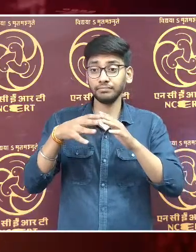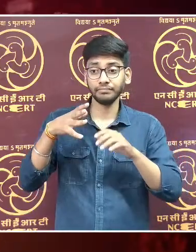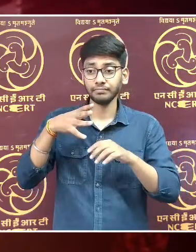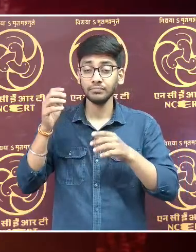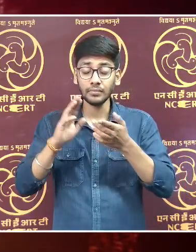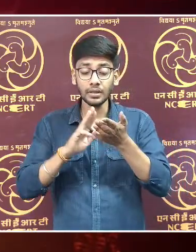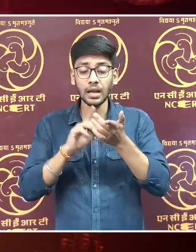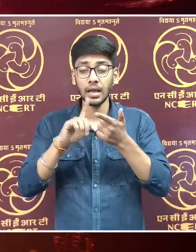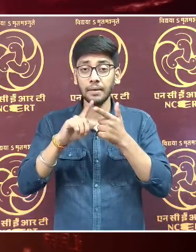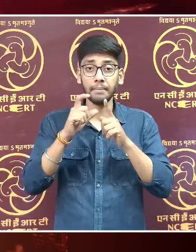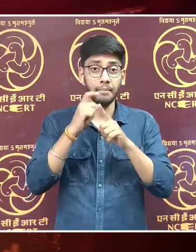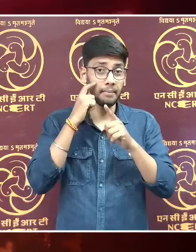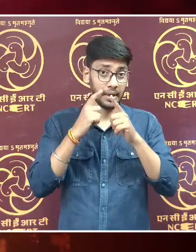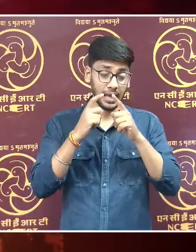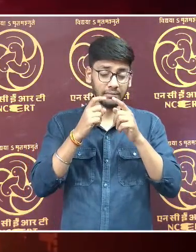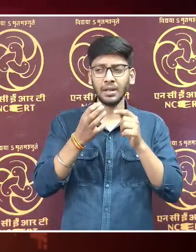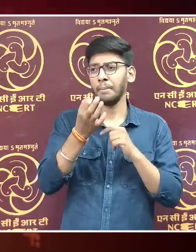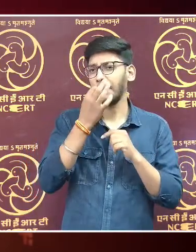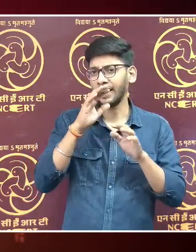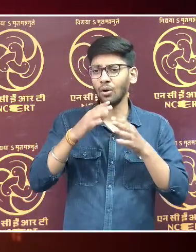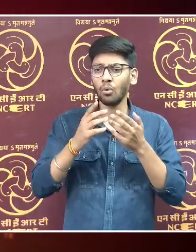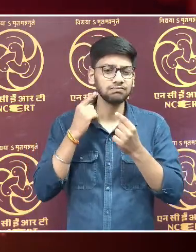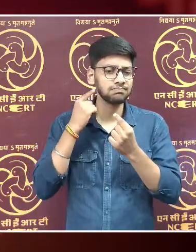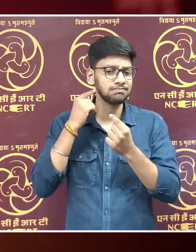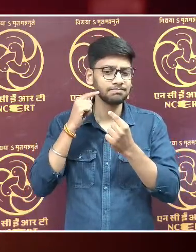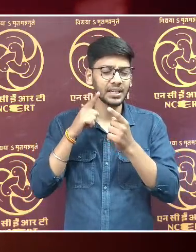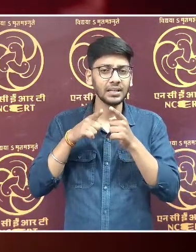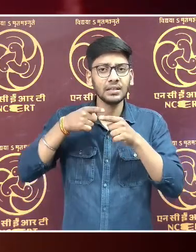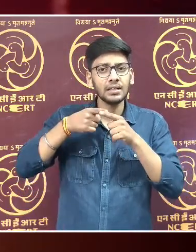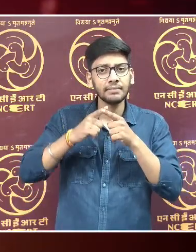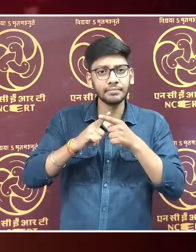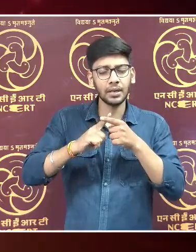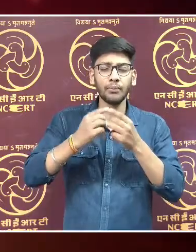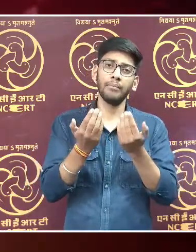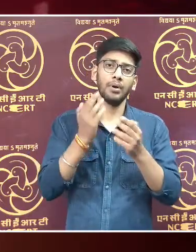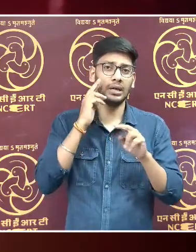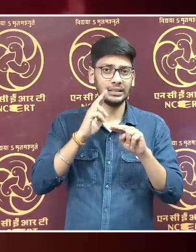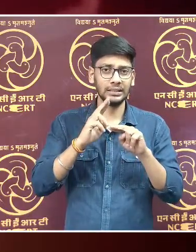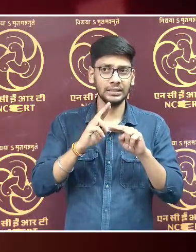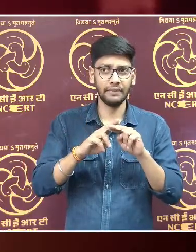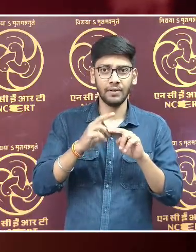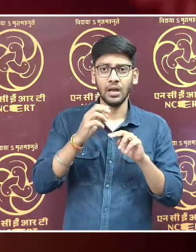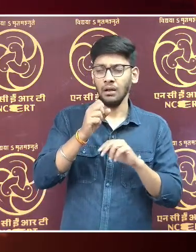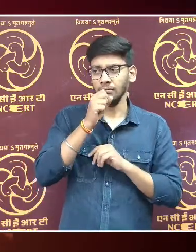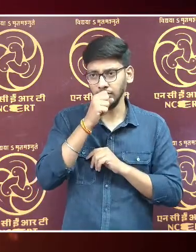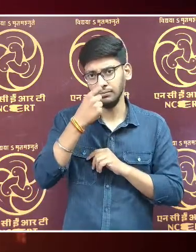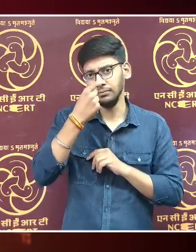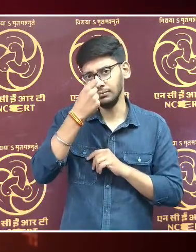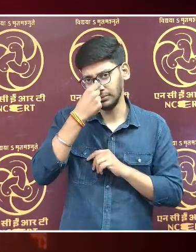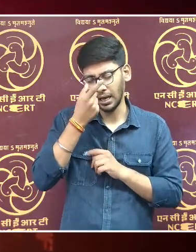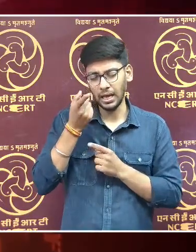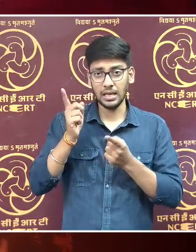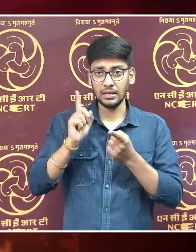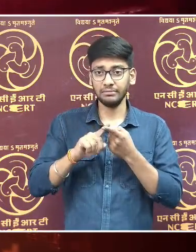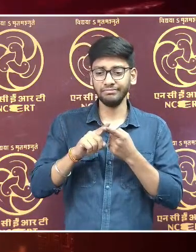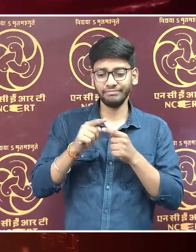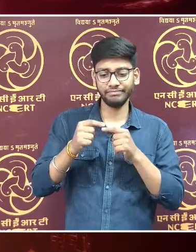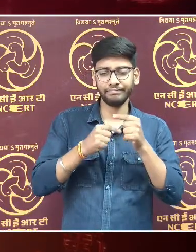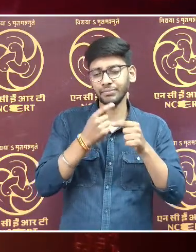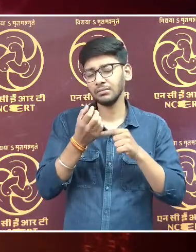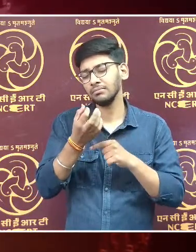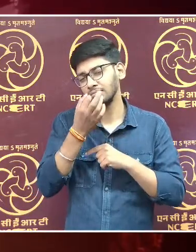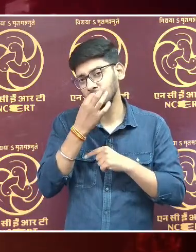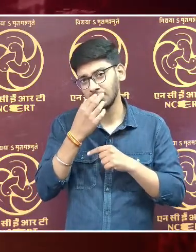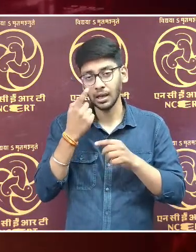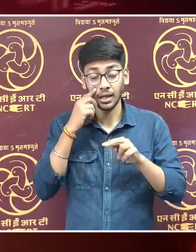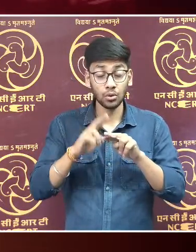or surgery, we can rectify the hearing disorder. Like even if the cold and cough is there, if the child is continuously taking medication,